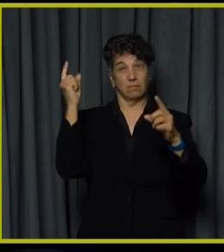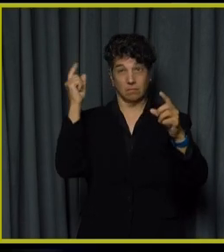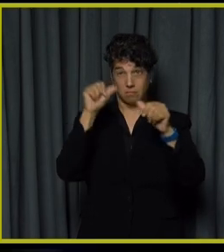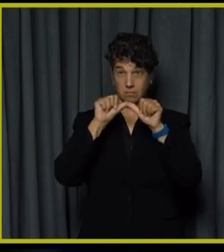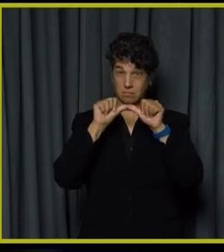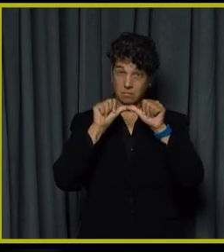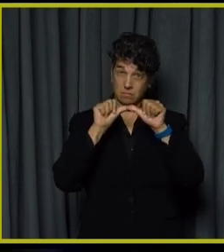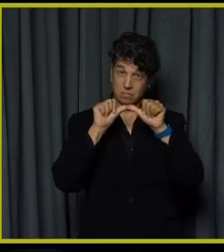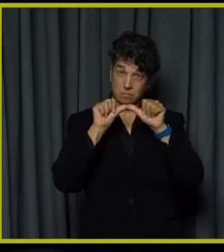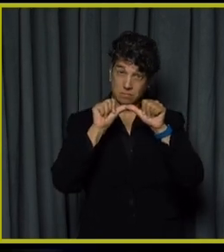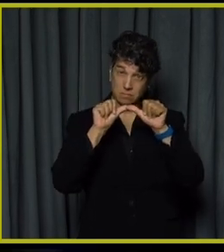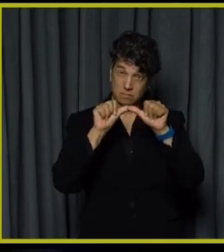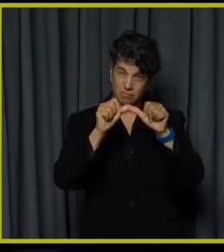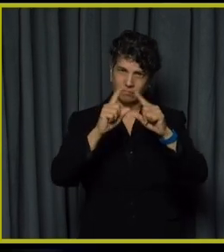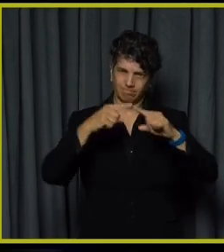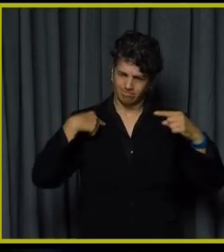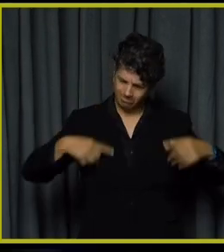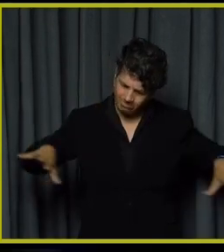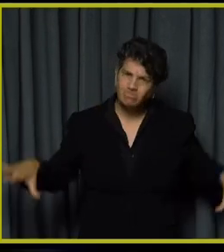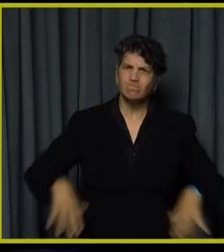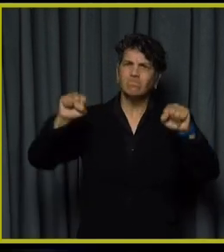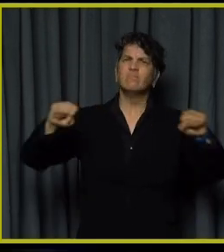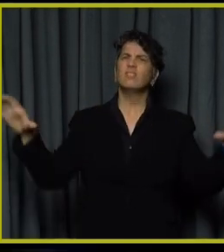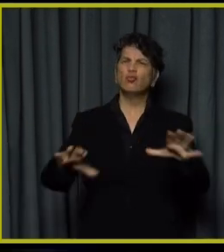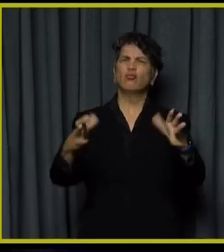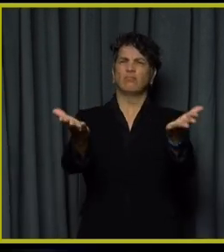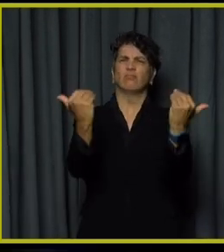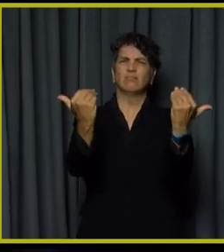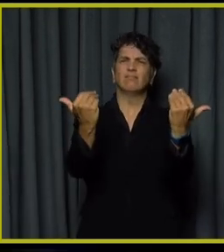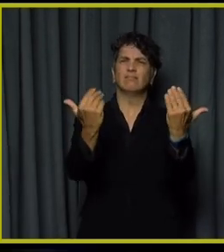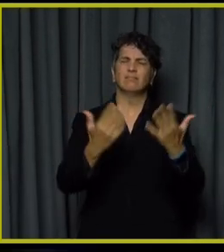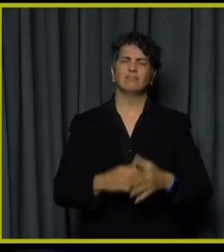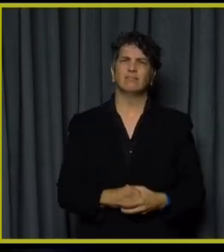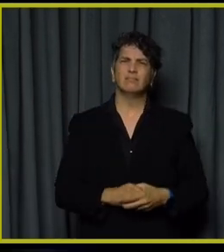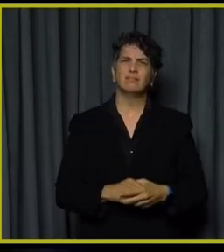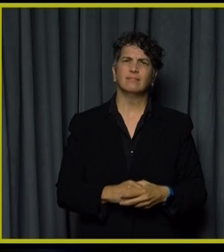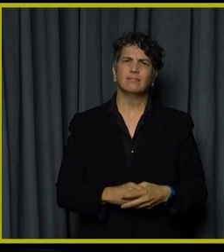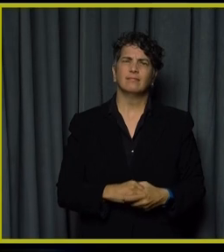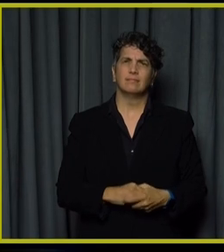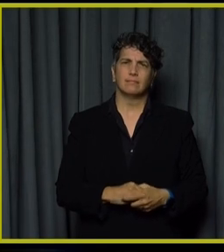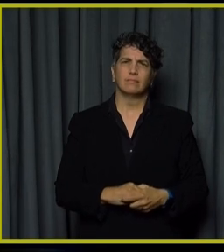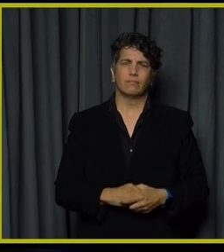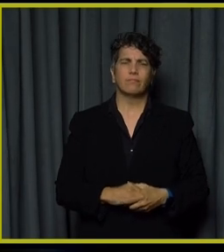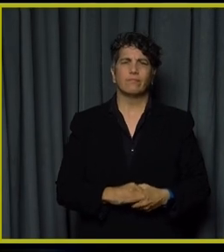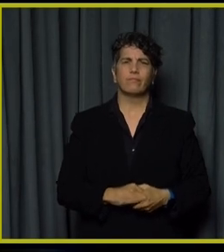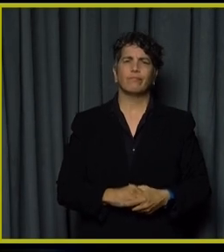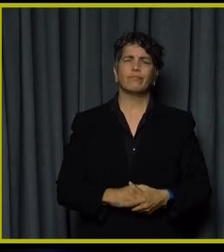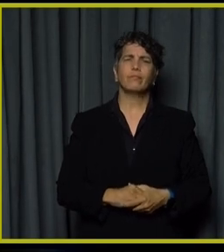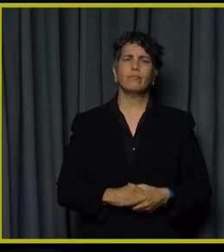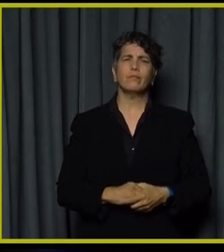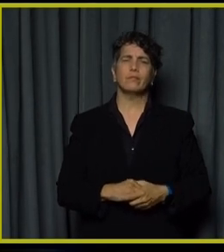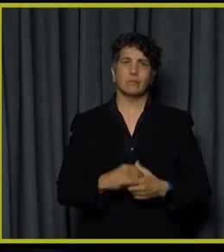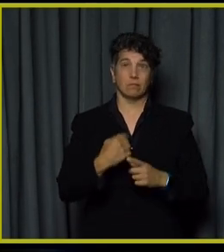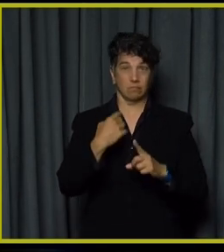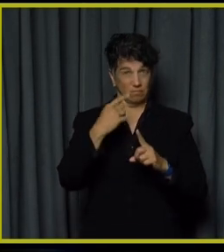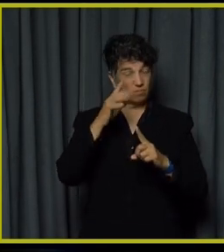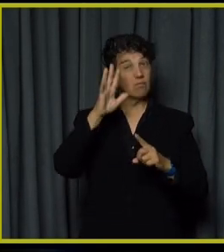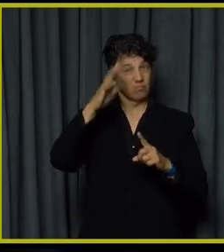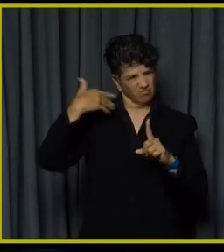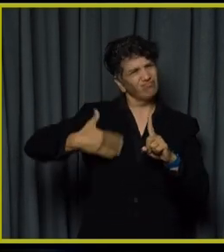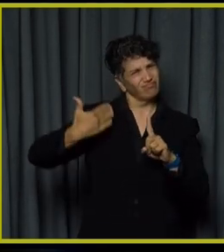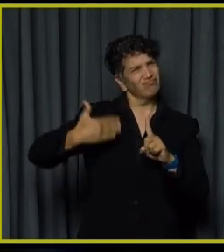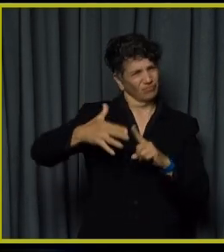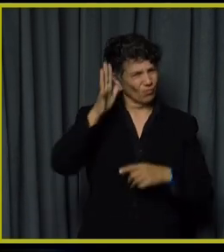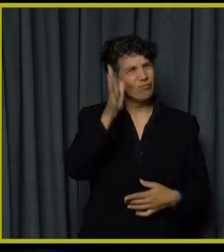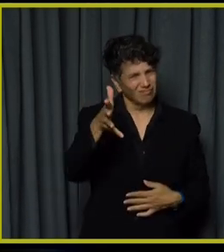it disproportionately affects the most vulnerable, and that's particularly true for low-income families, communities